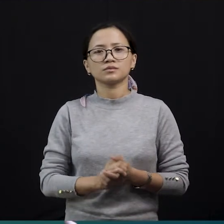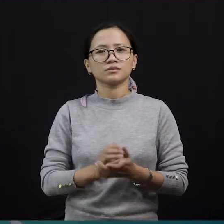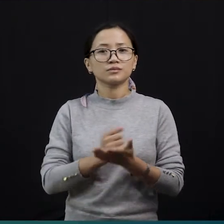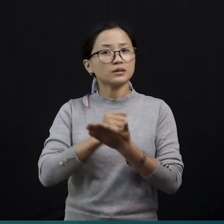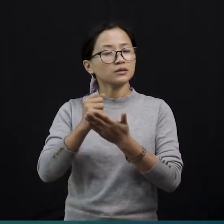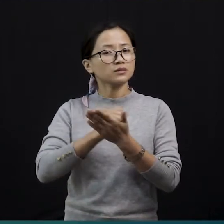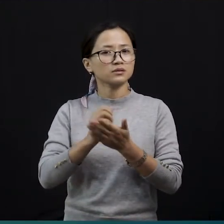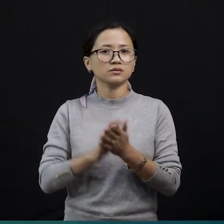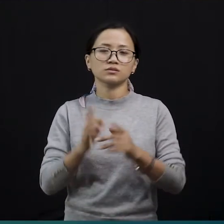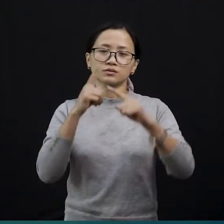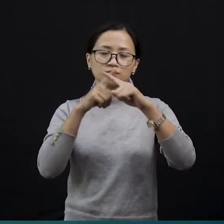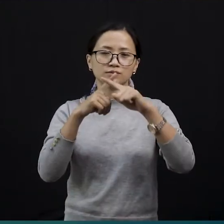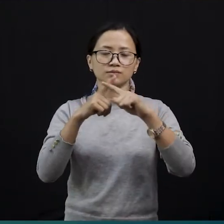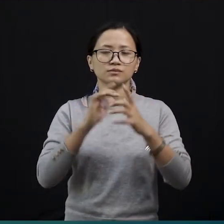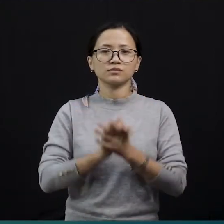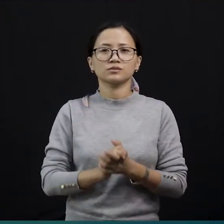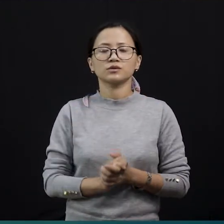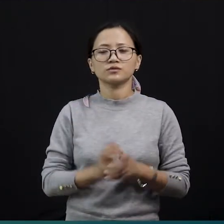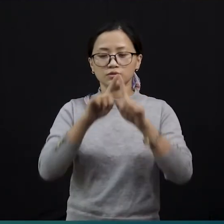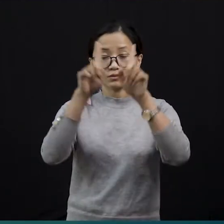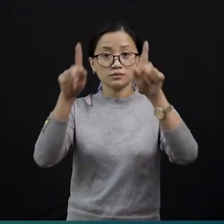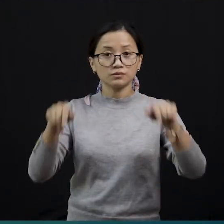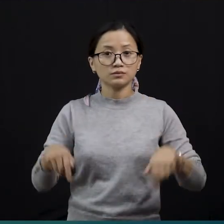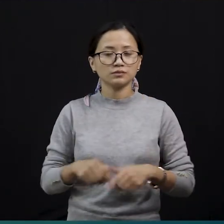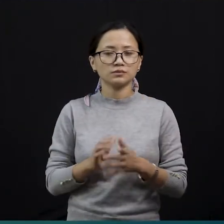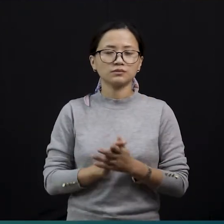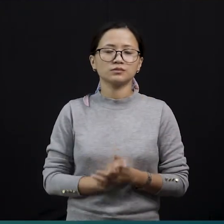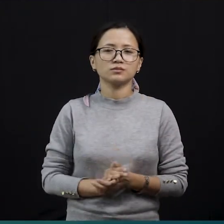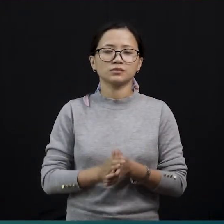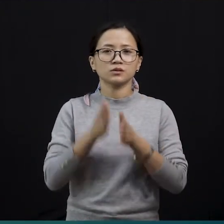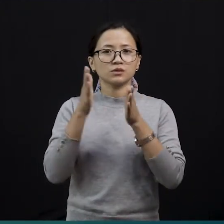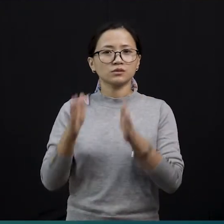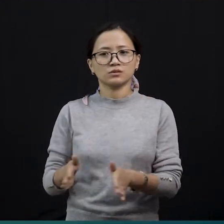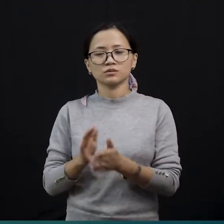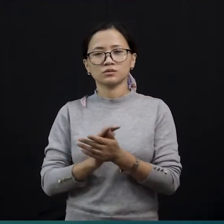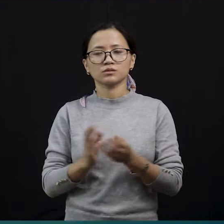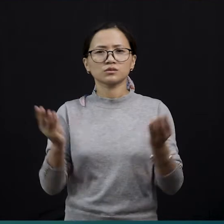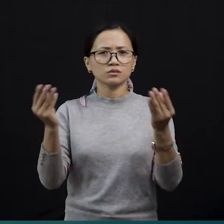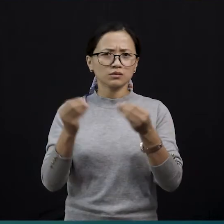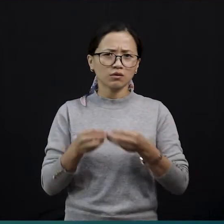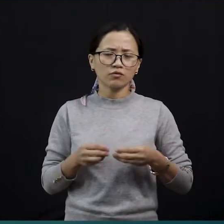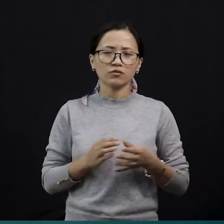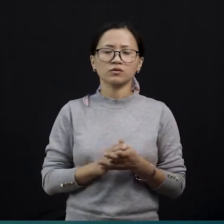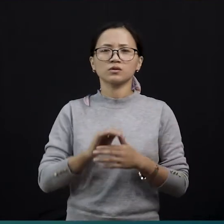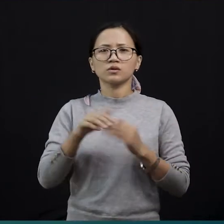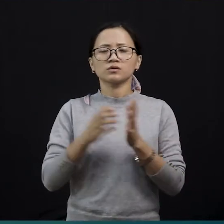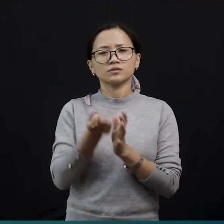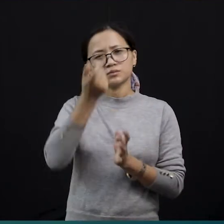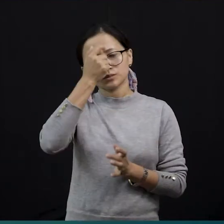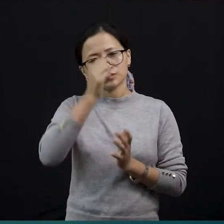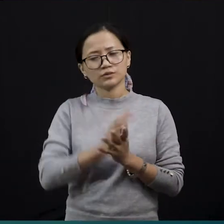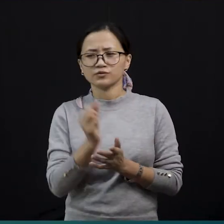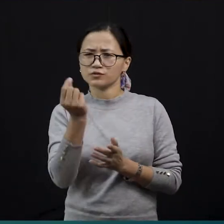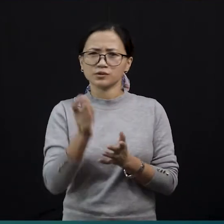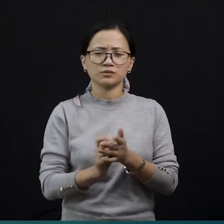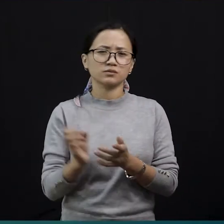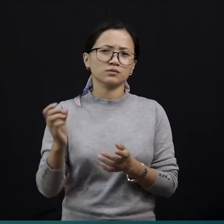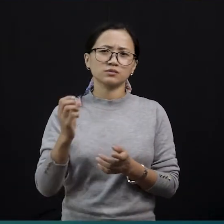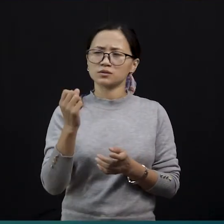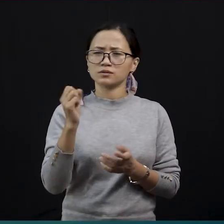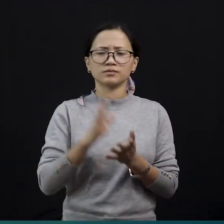the multiplication table, right? In order to solve this problem just within few seconds,